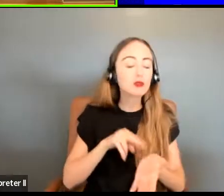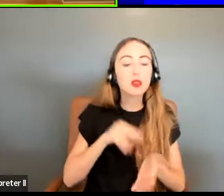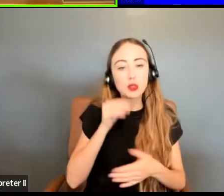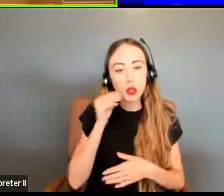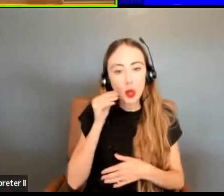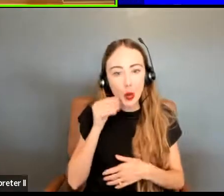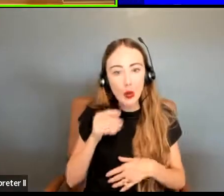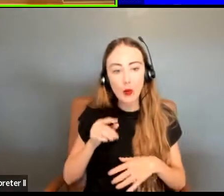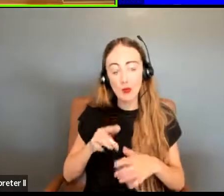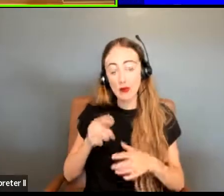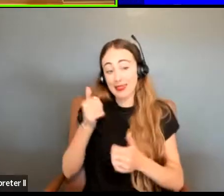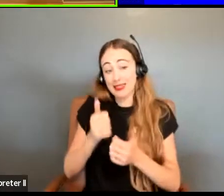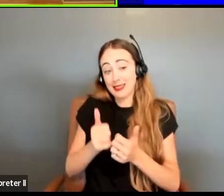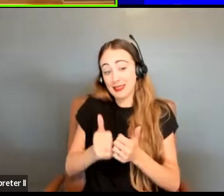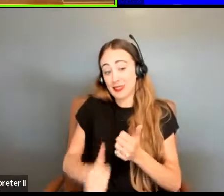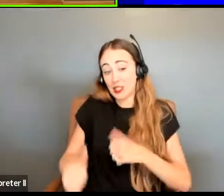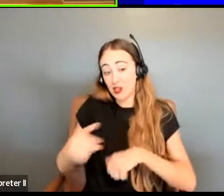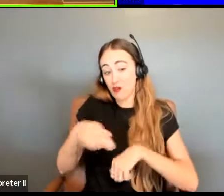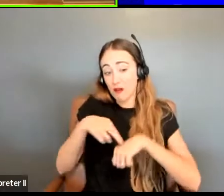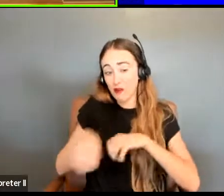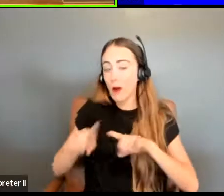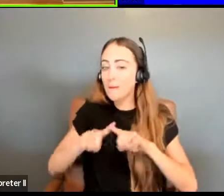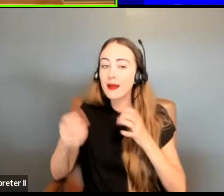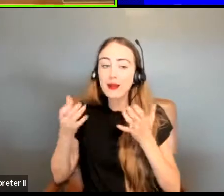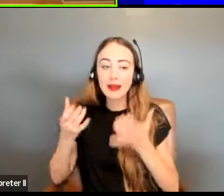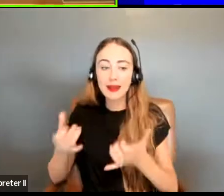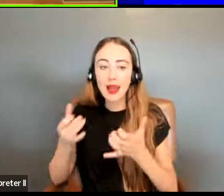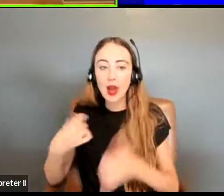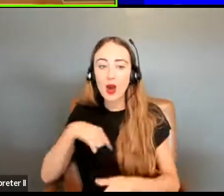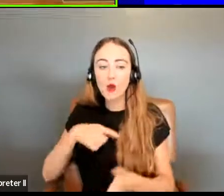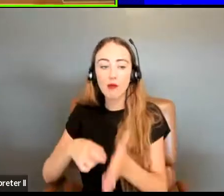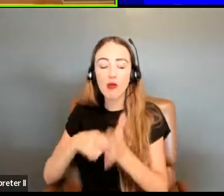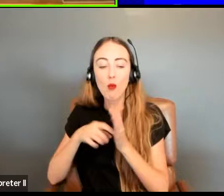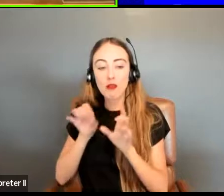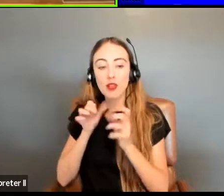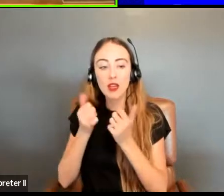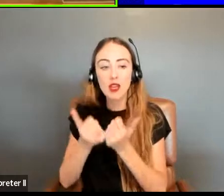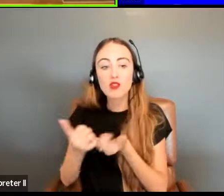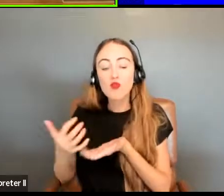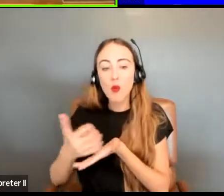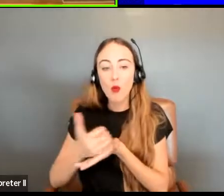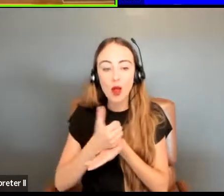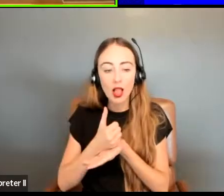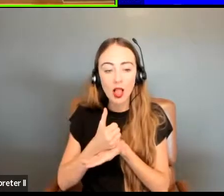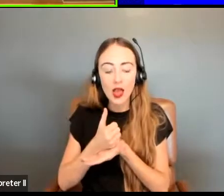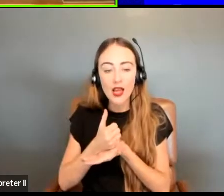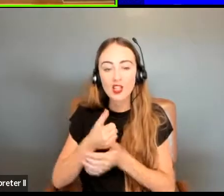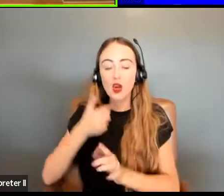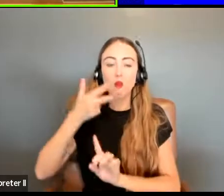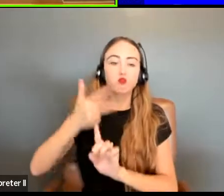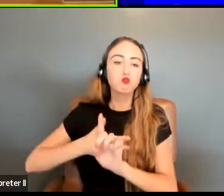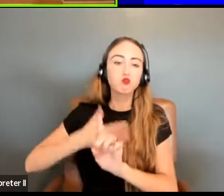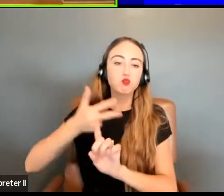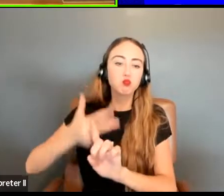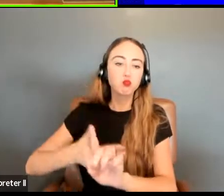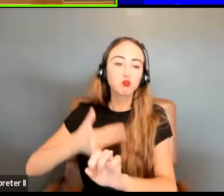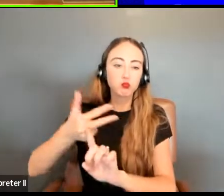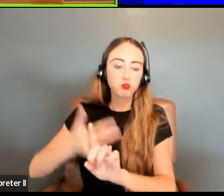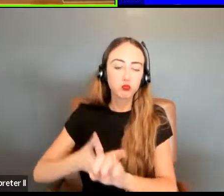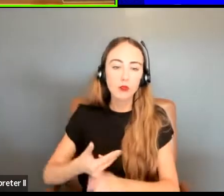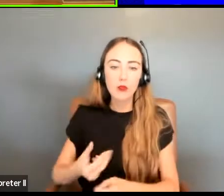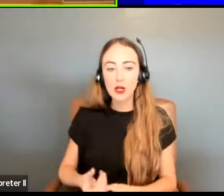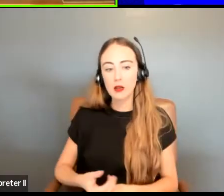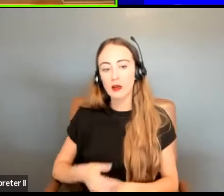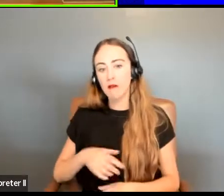time of each referral, the bill will now require the agency to collect a quarterly census of